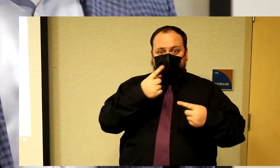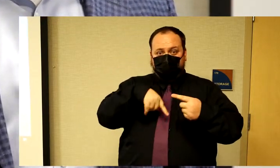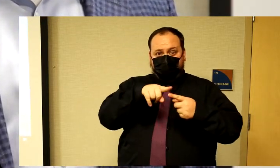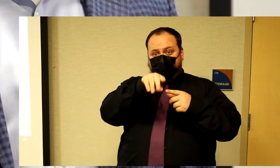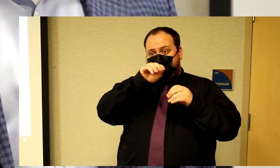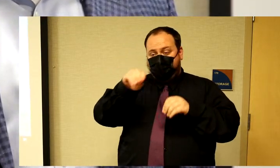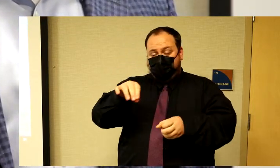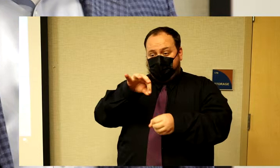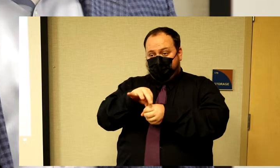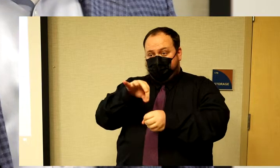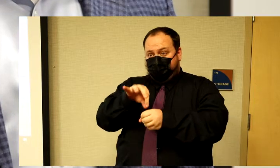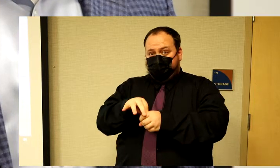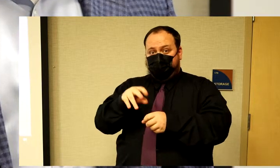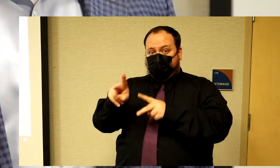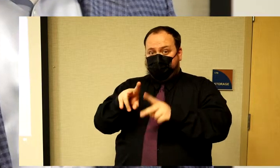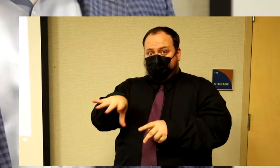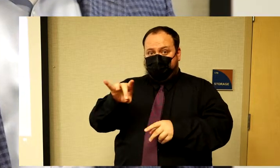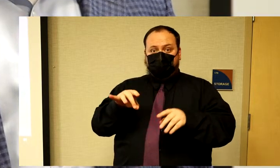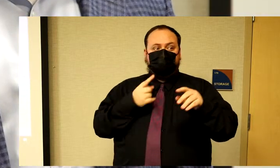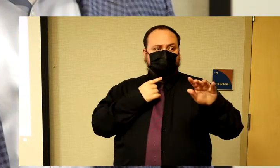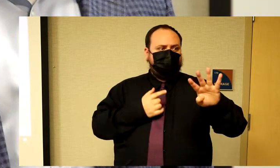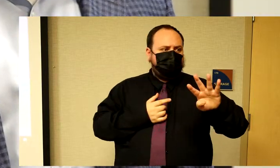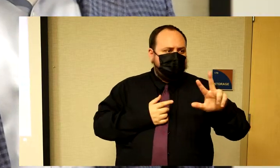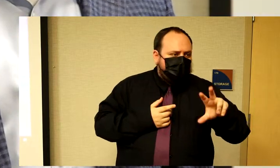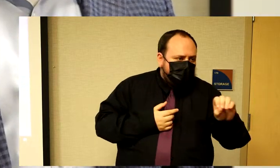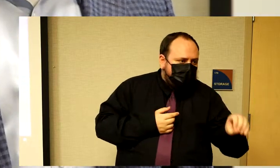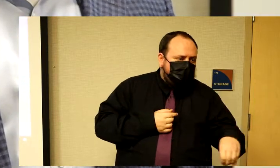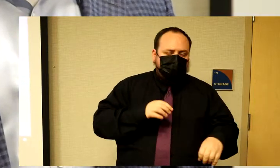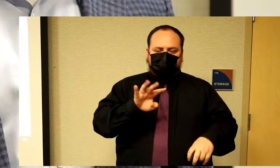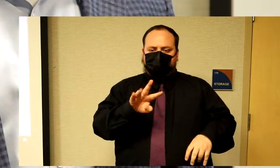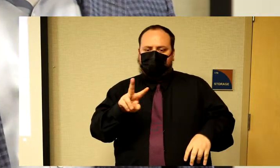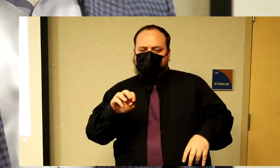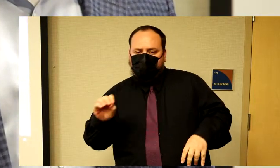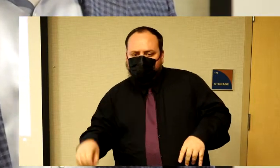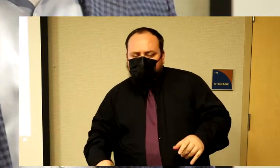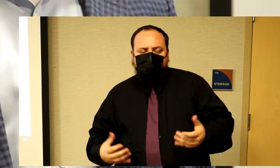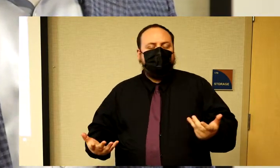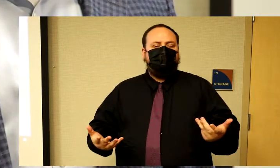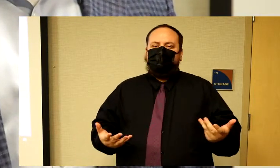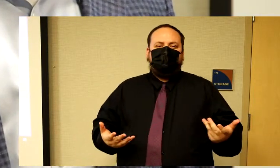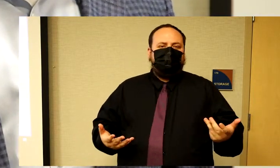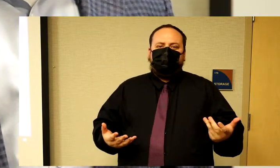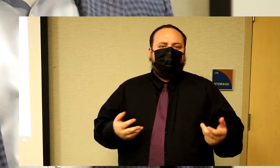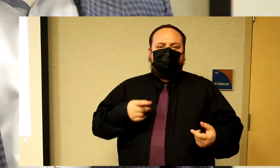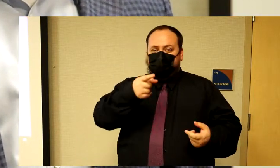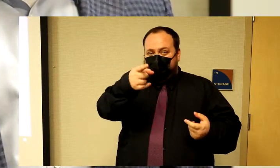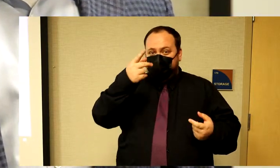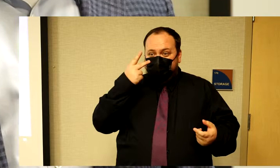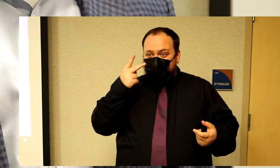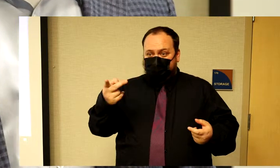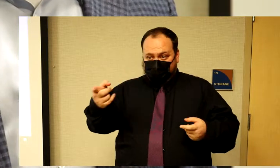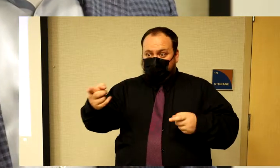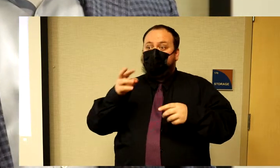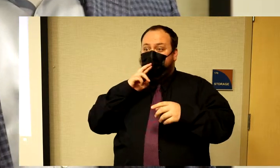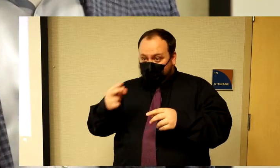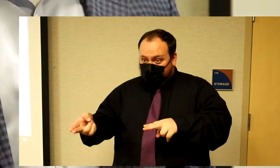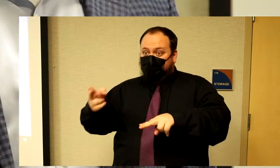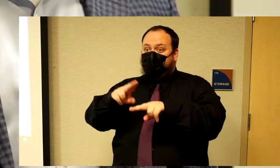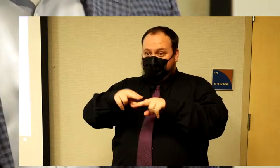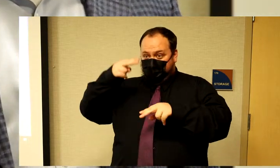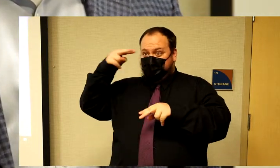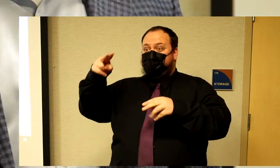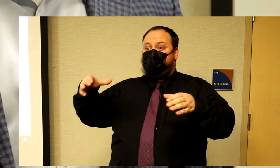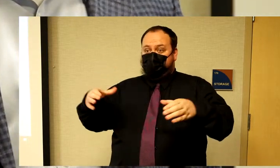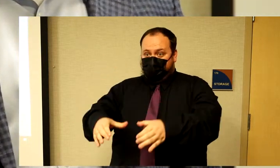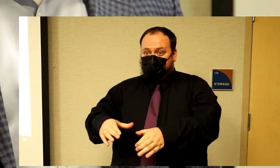propensity in there, it's 47% or 43%. Then even though they are a protected class, they won't be able to choose